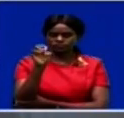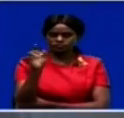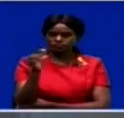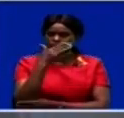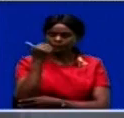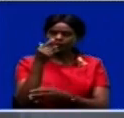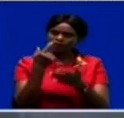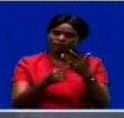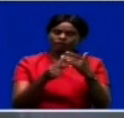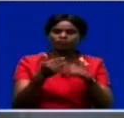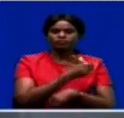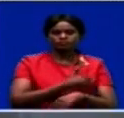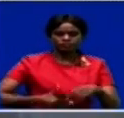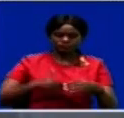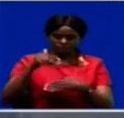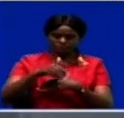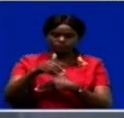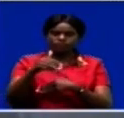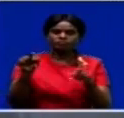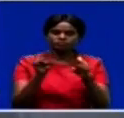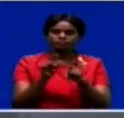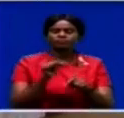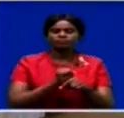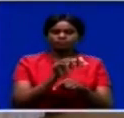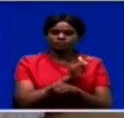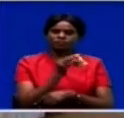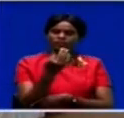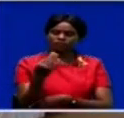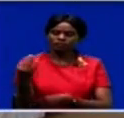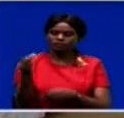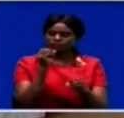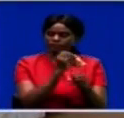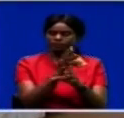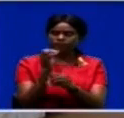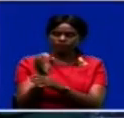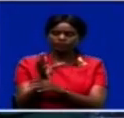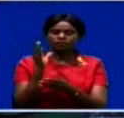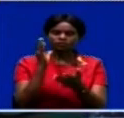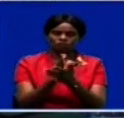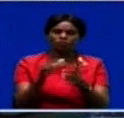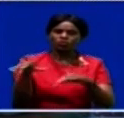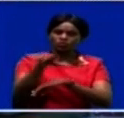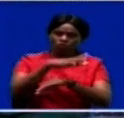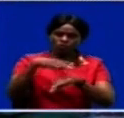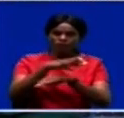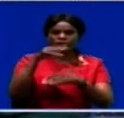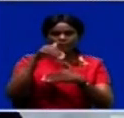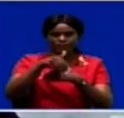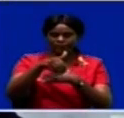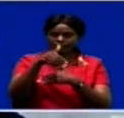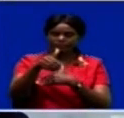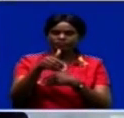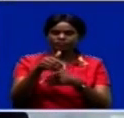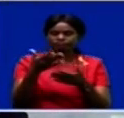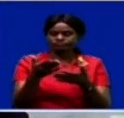students' enrollment to the staff and the facilities available to avoid overstretching any of these